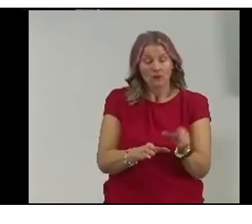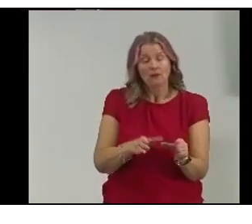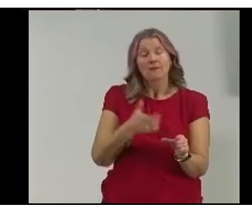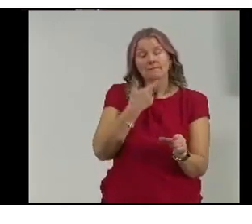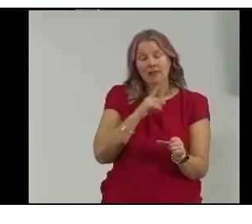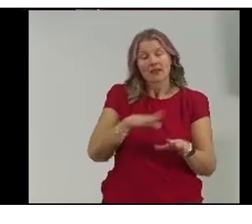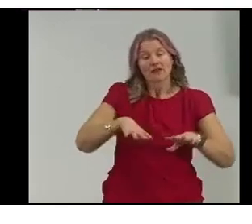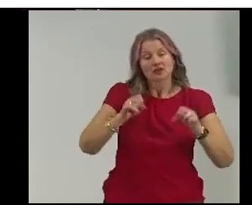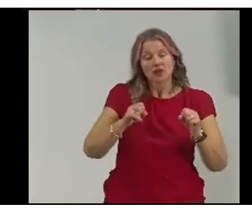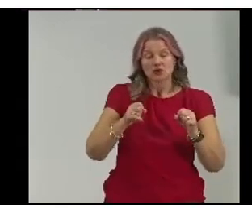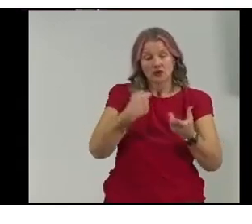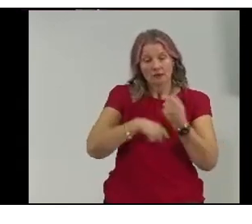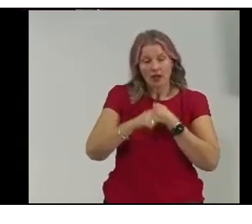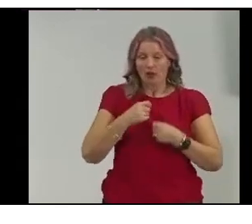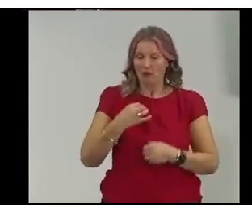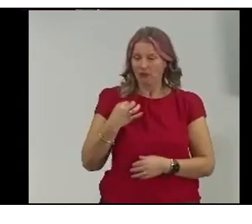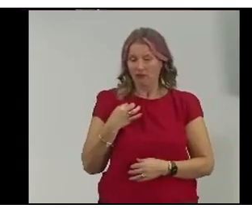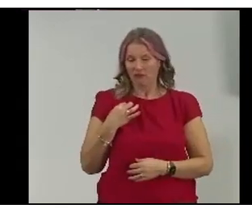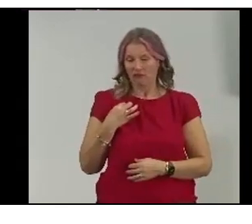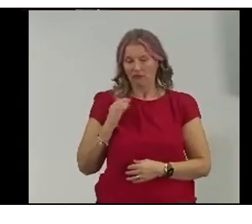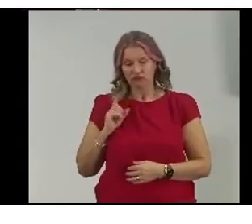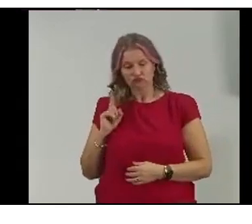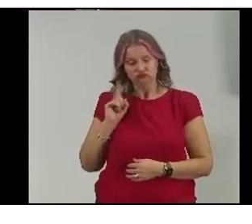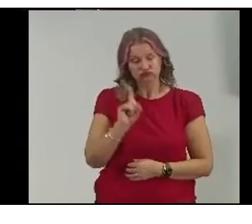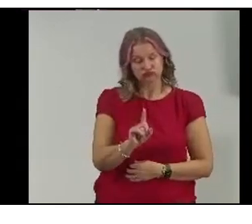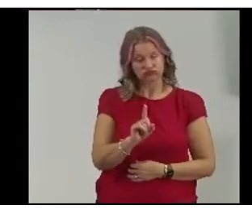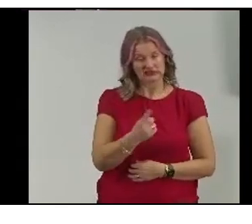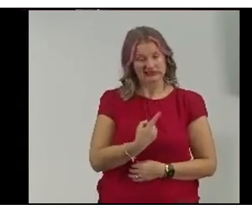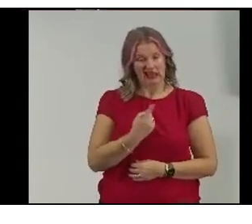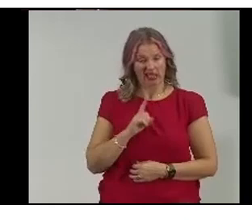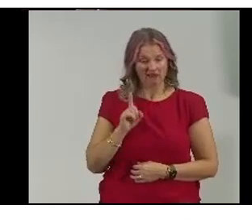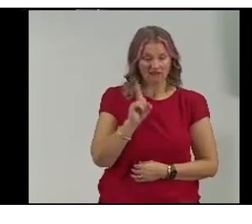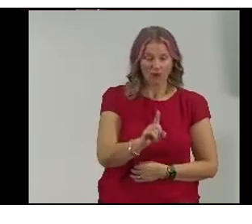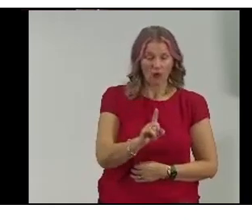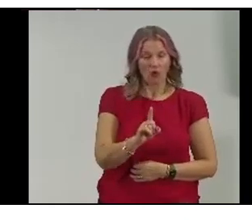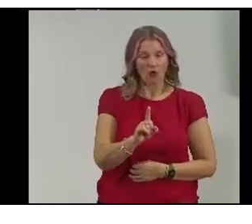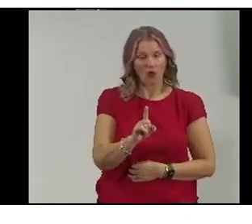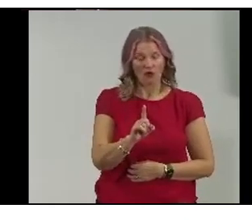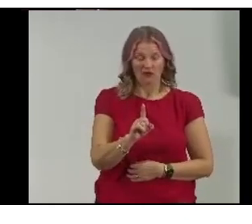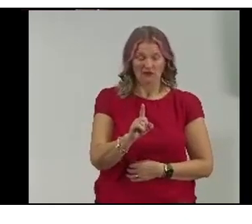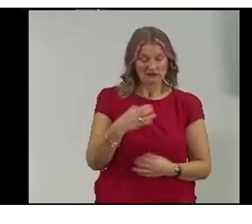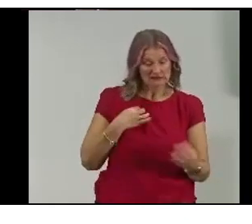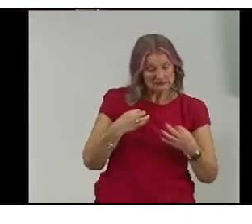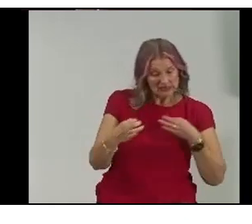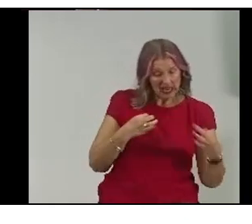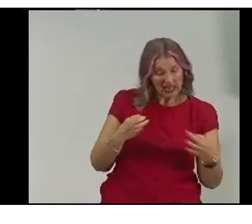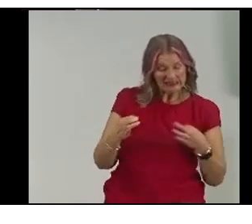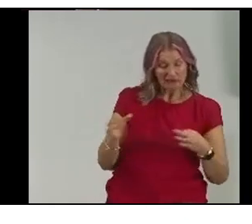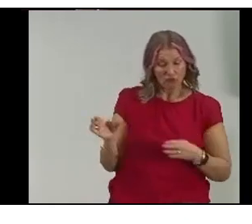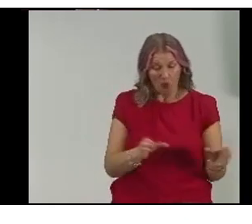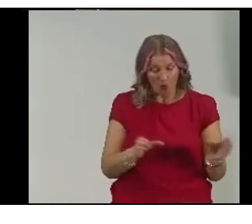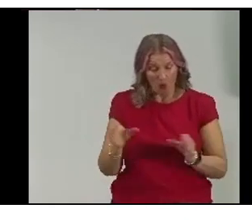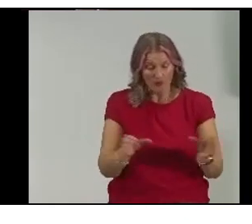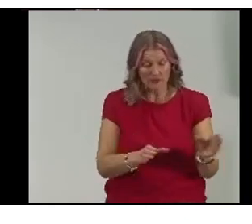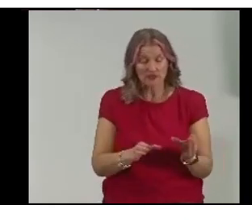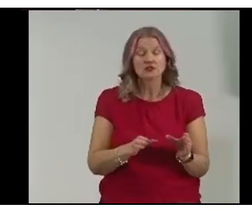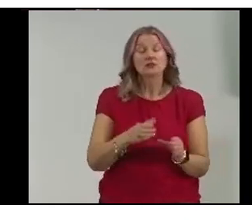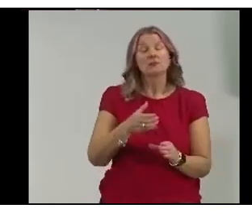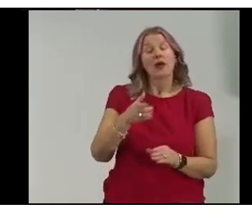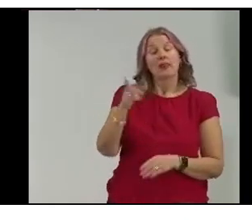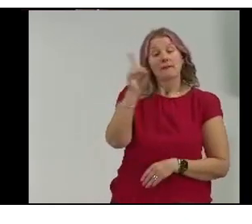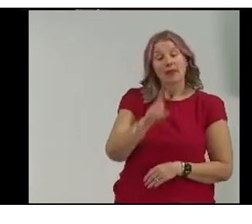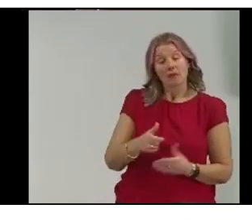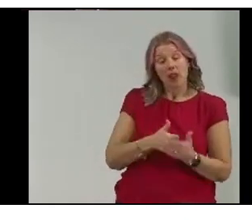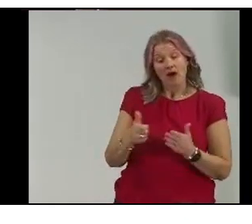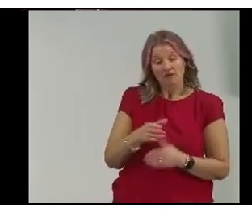cast, people with disability, but at the same time, a lot of times the people who get cast